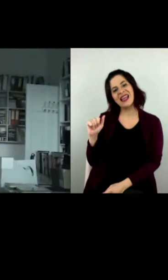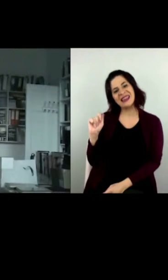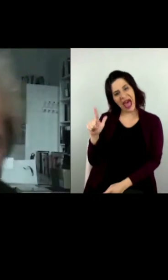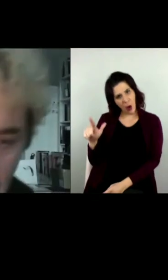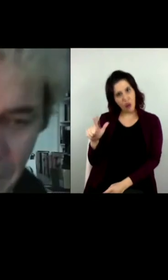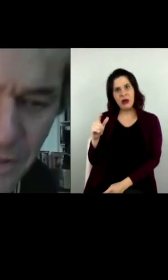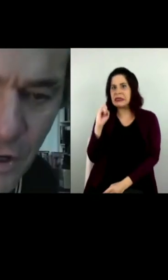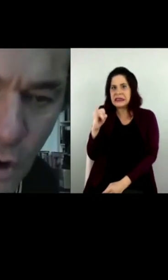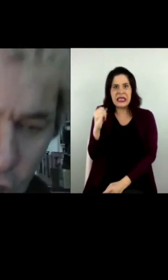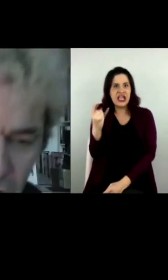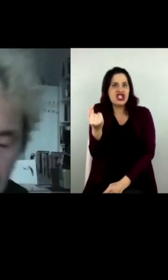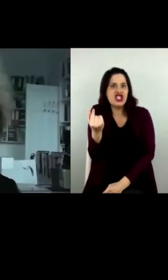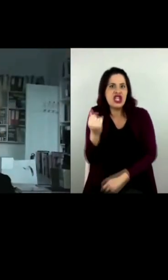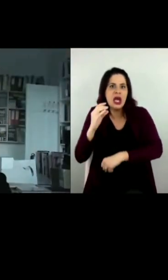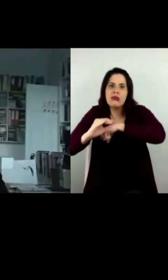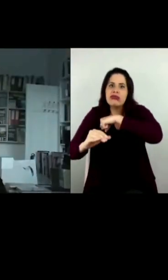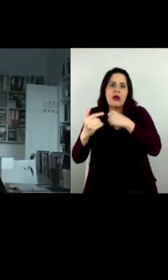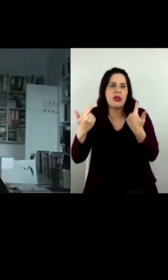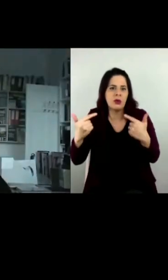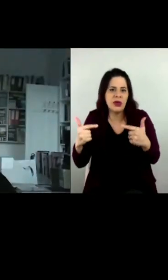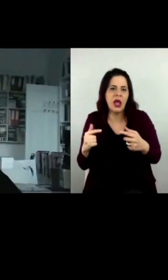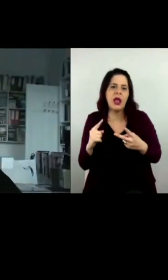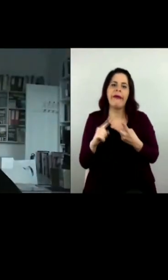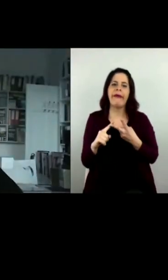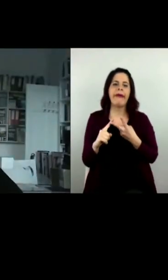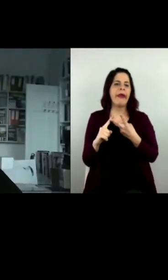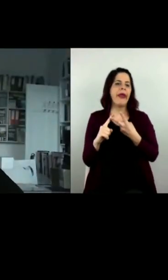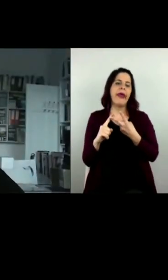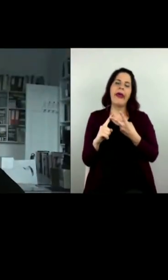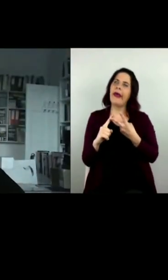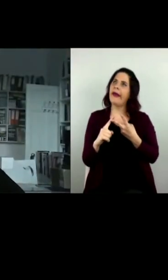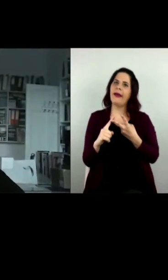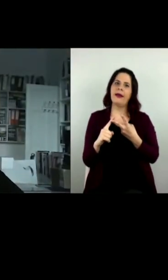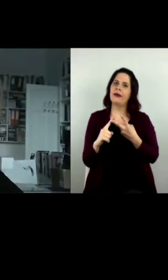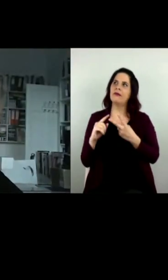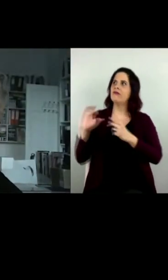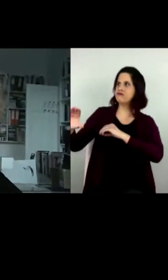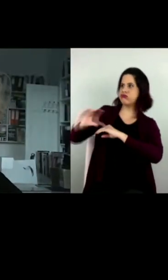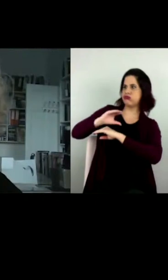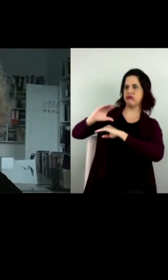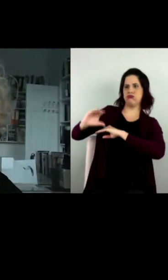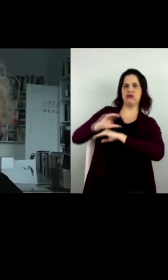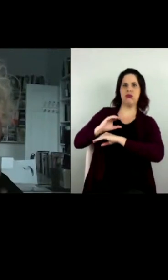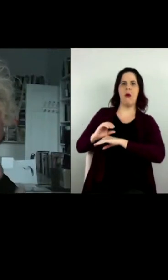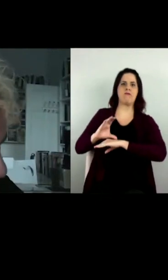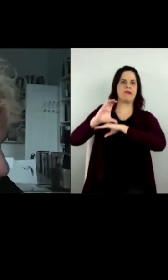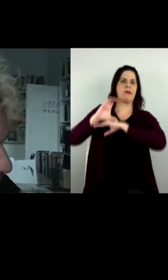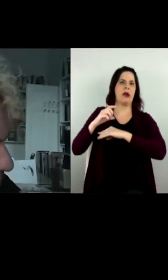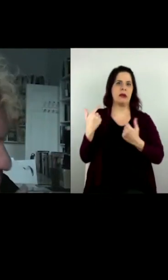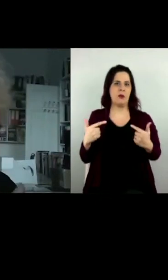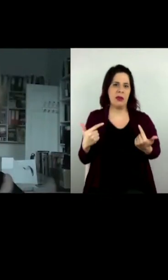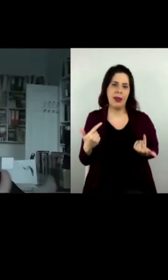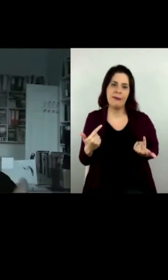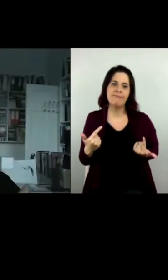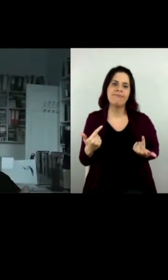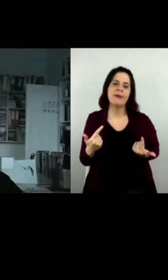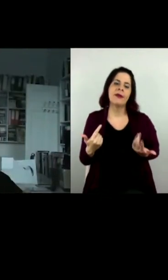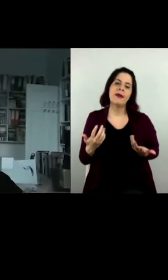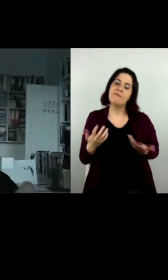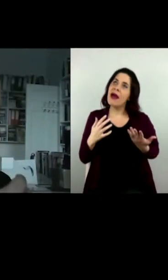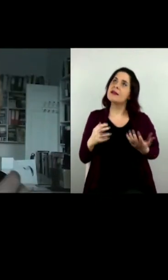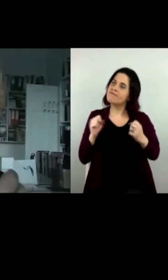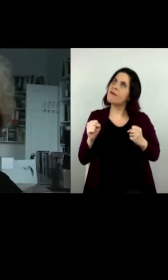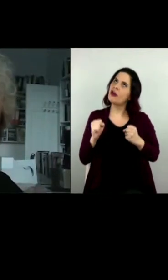the poor cinema, the unfunded cinema idea, that way can be